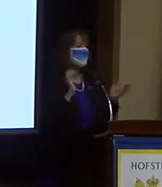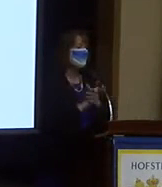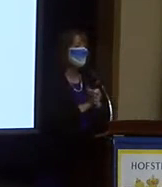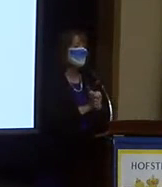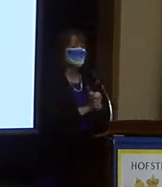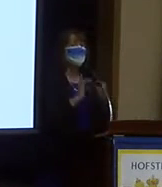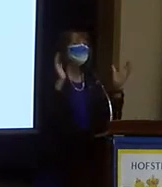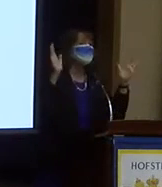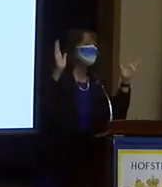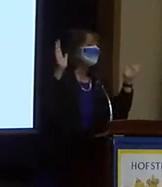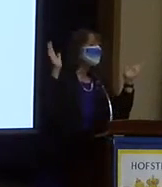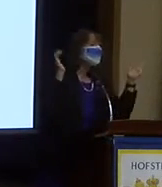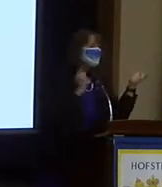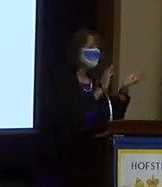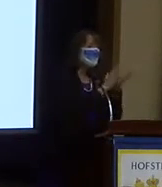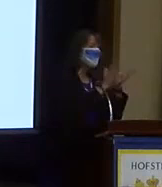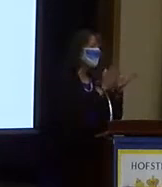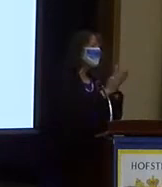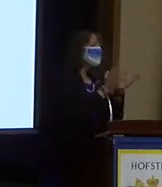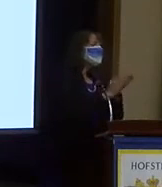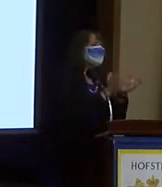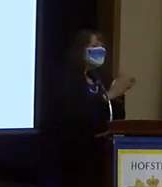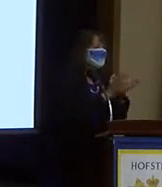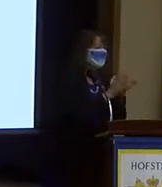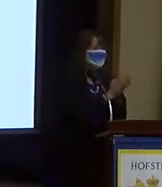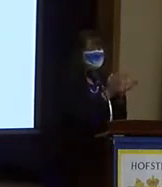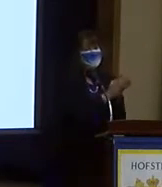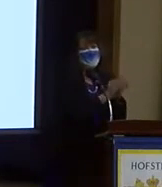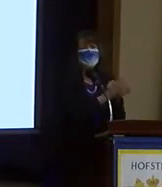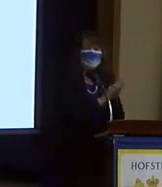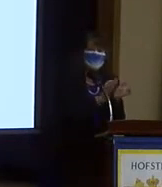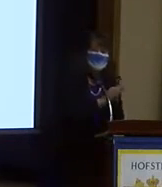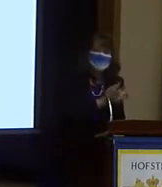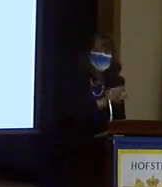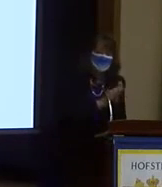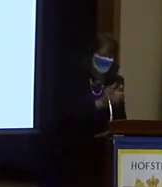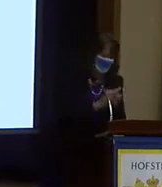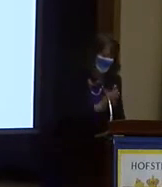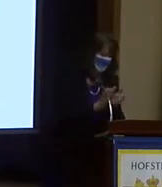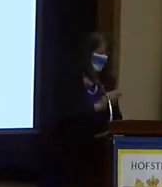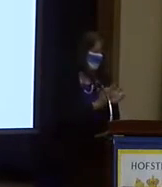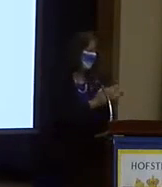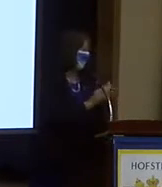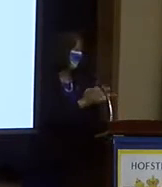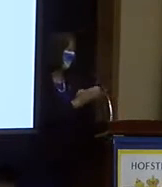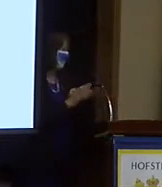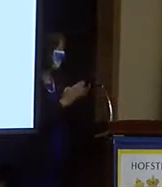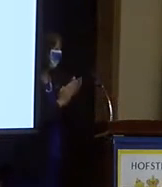appreciate you coming. And please give one more big round of applause for our panelists. Thank you all so much.